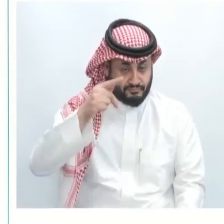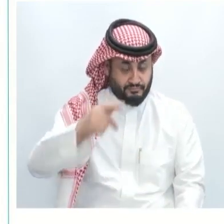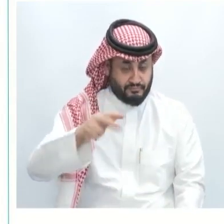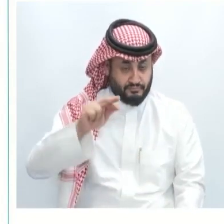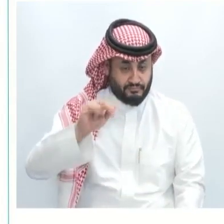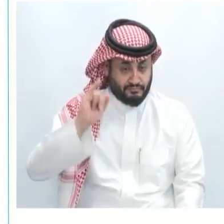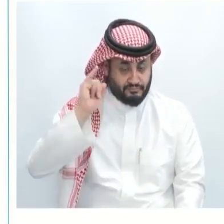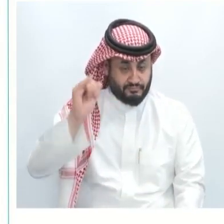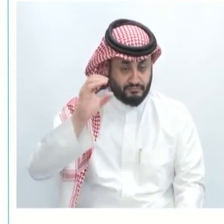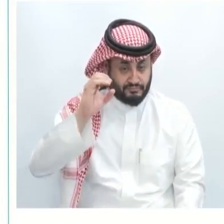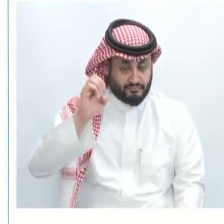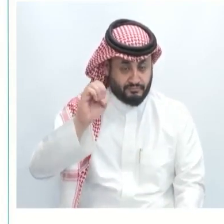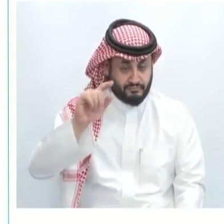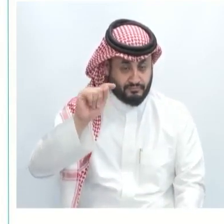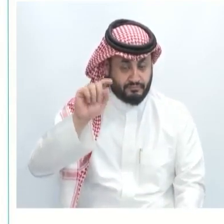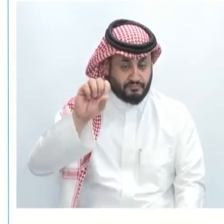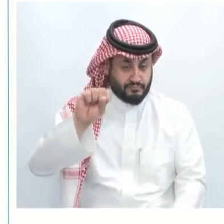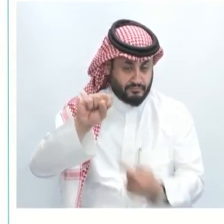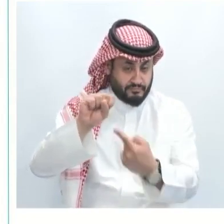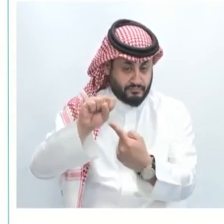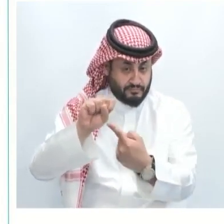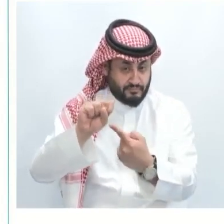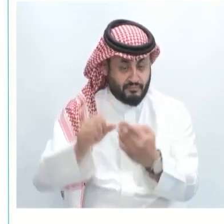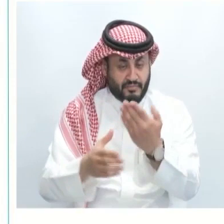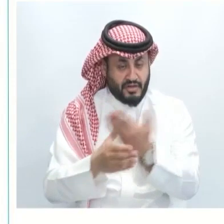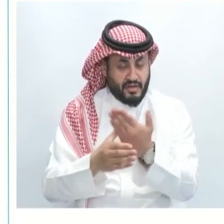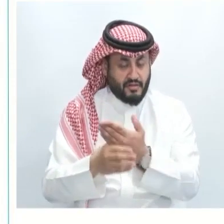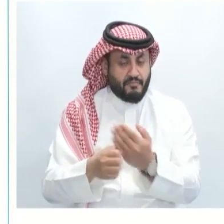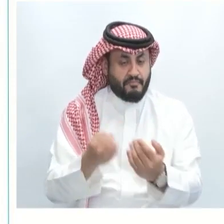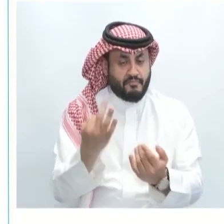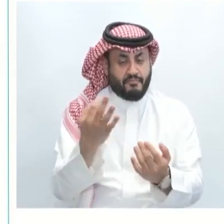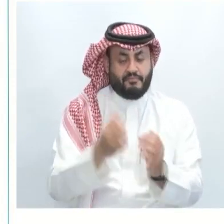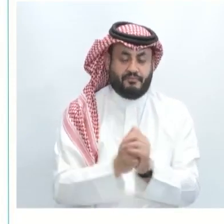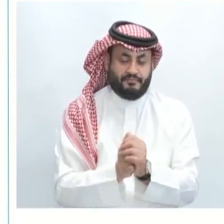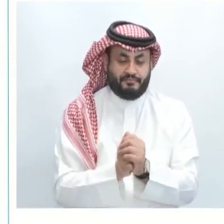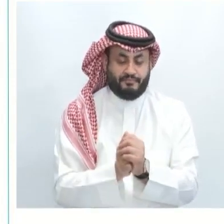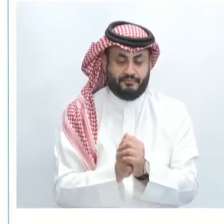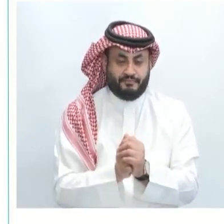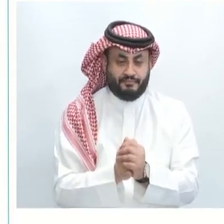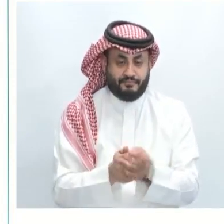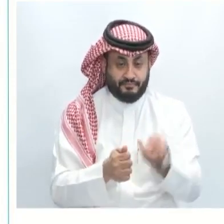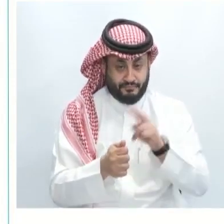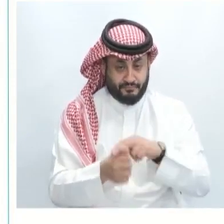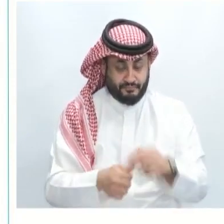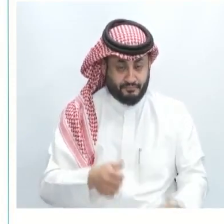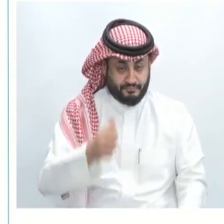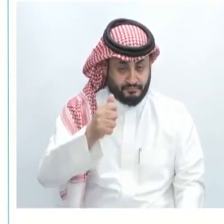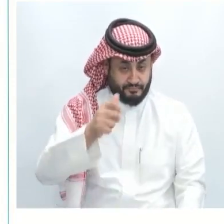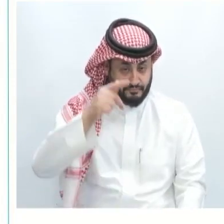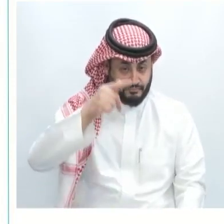apricot. And when we have three, we would say